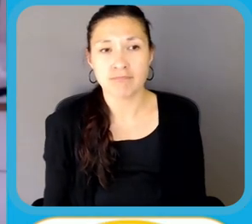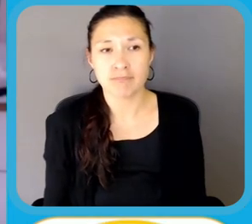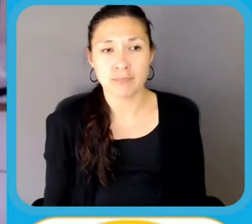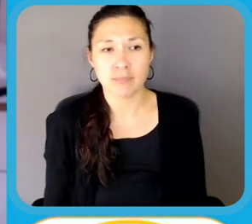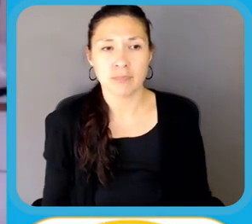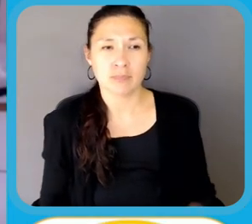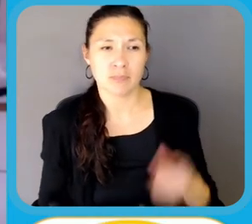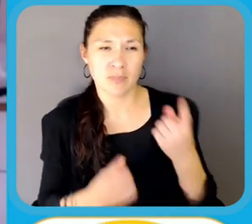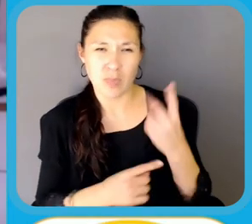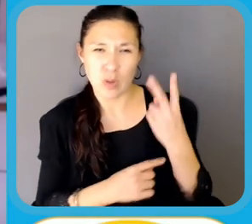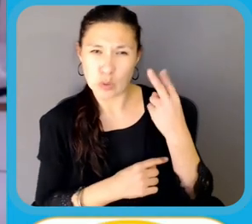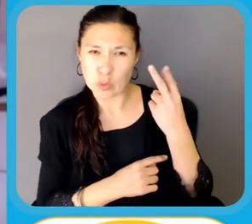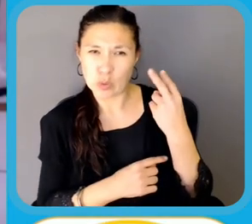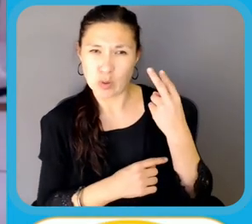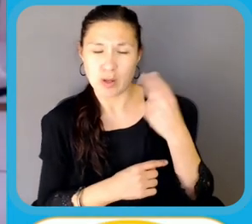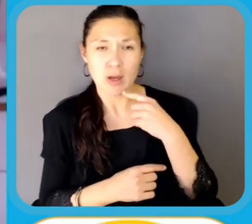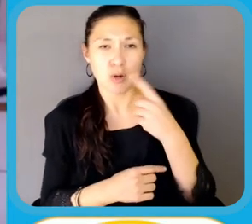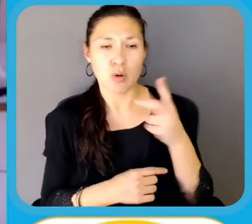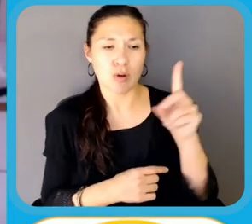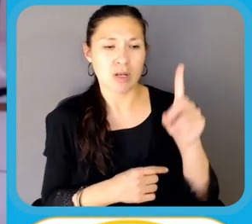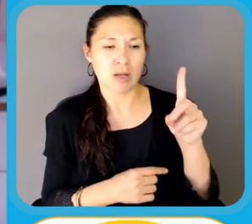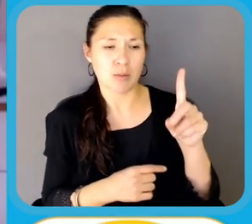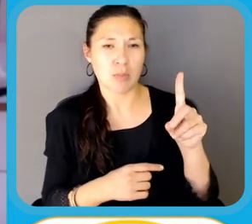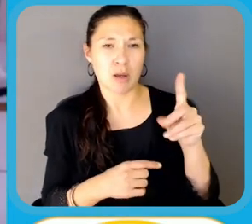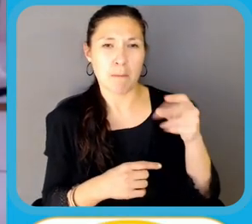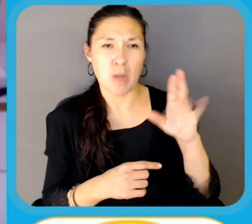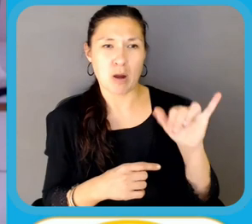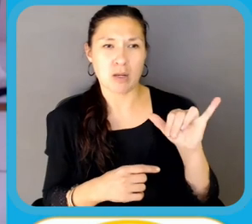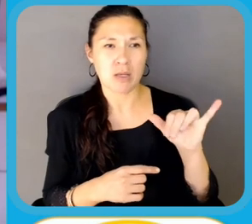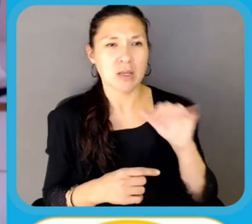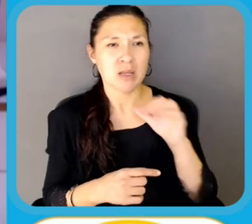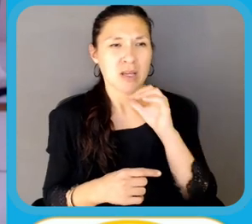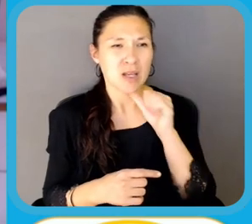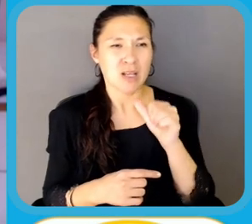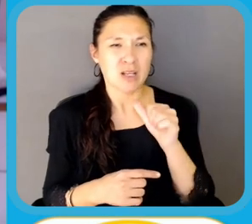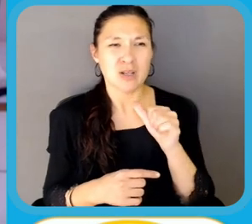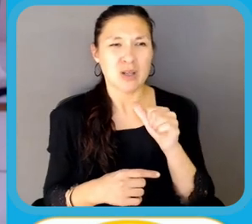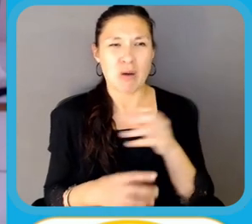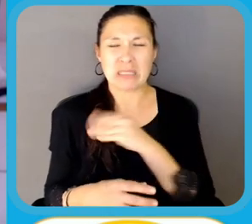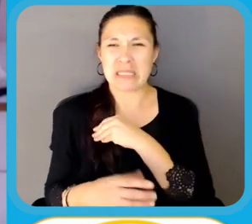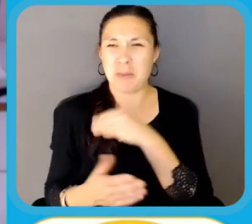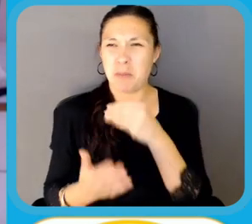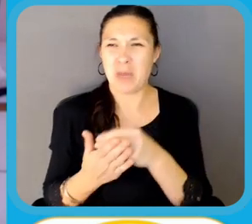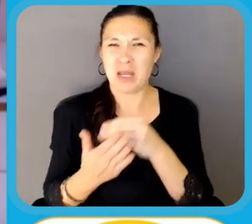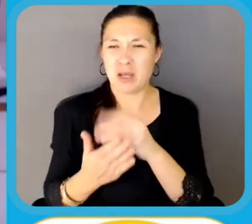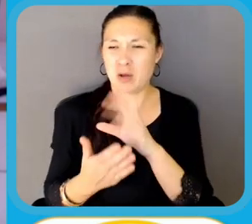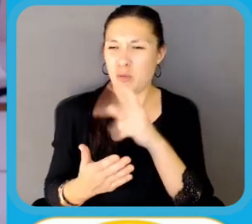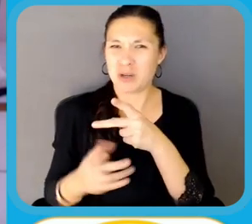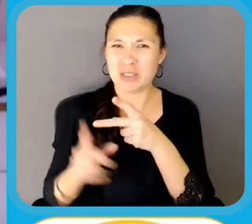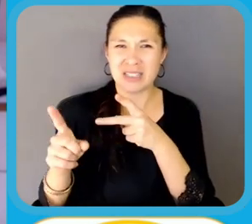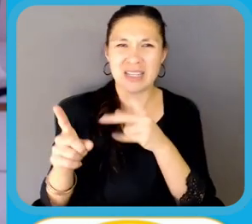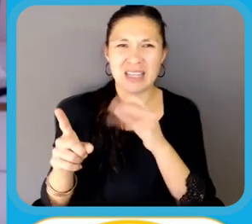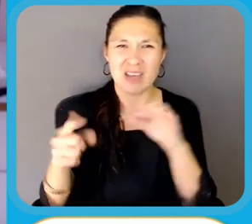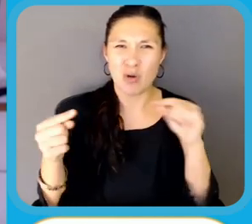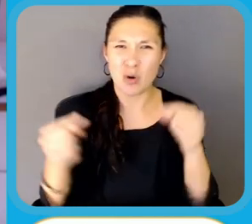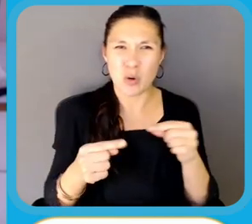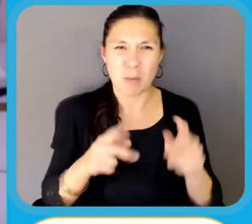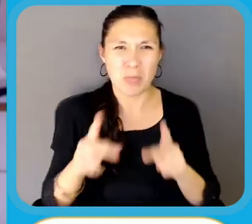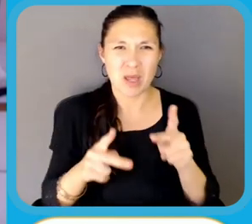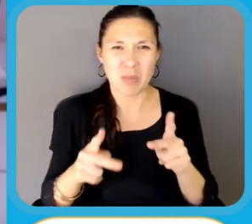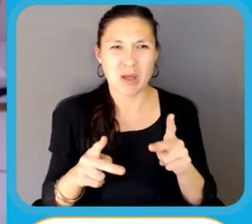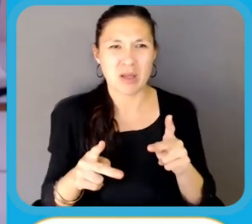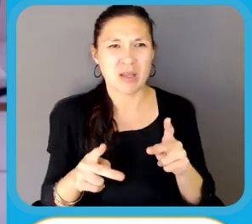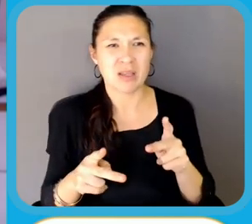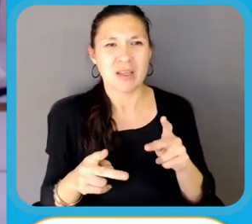Years ago, I told the Democratic Party not to take money from corporations that hurt people, do not pay or treat